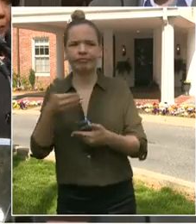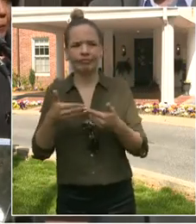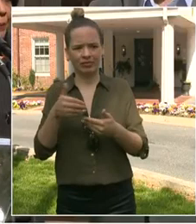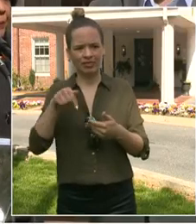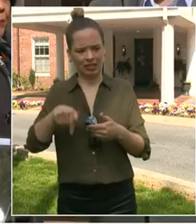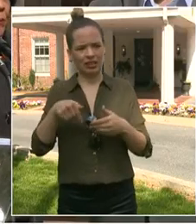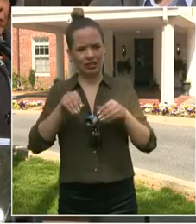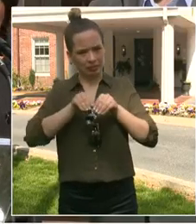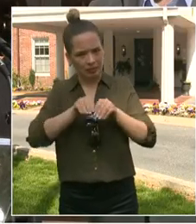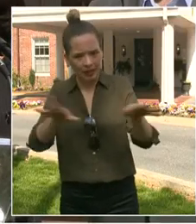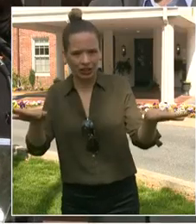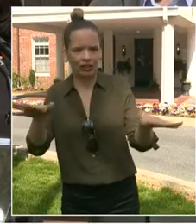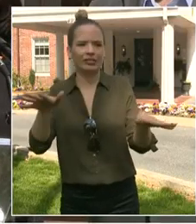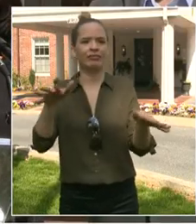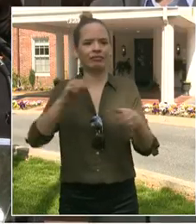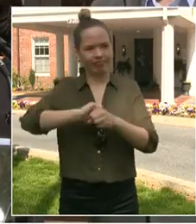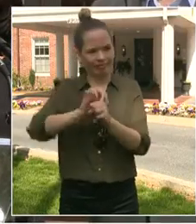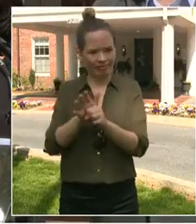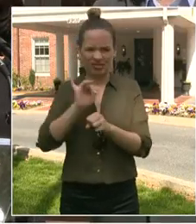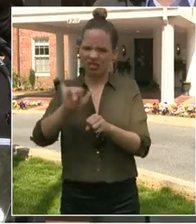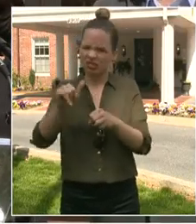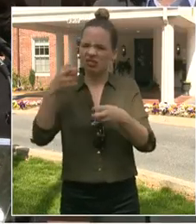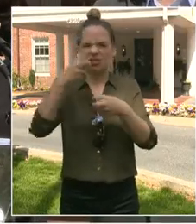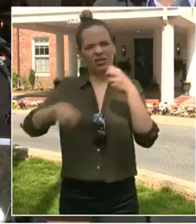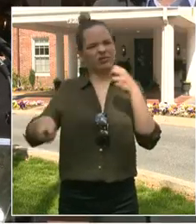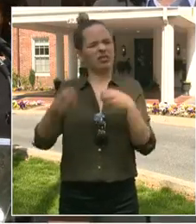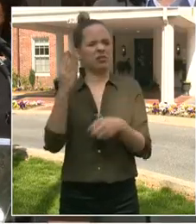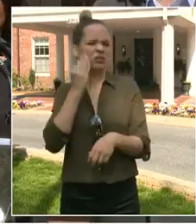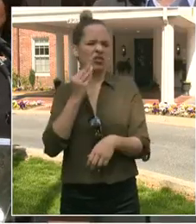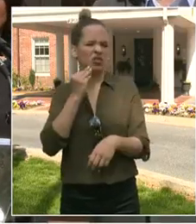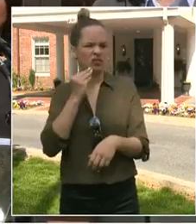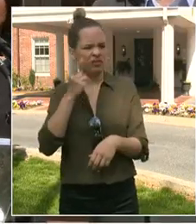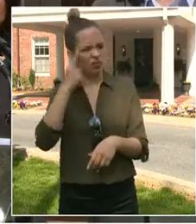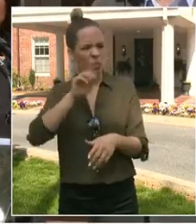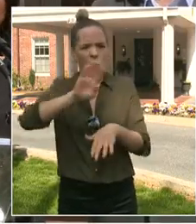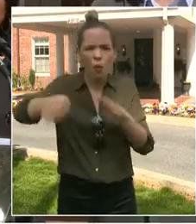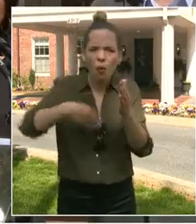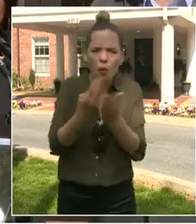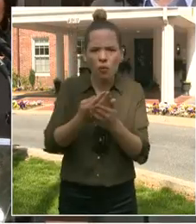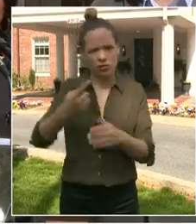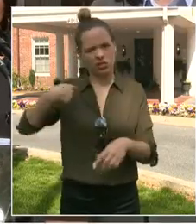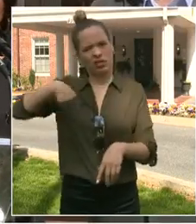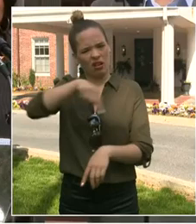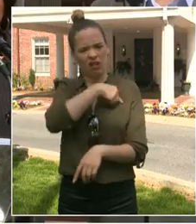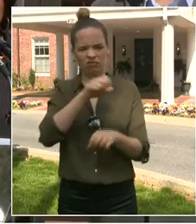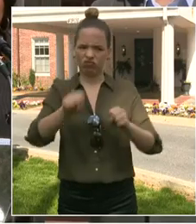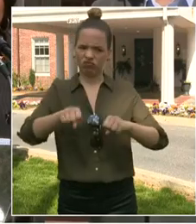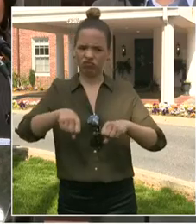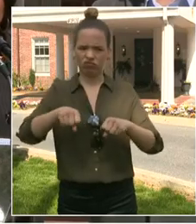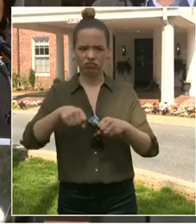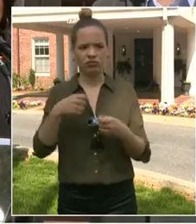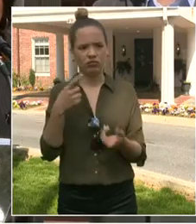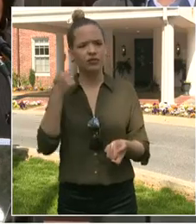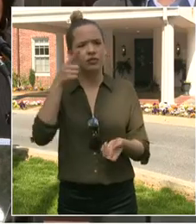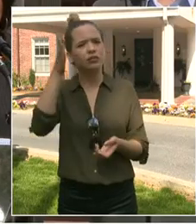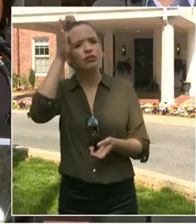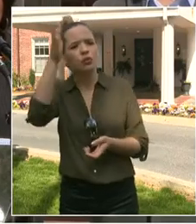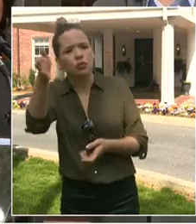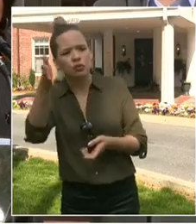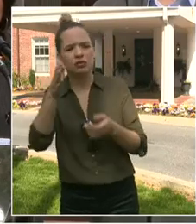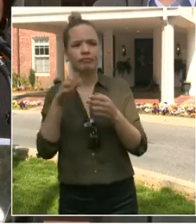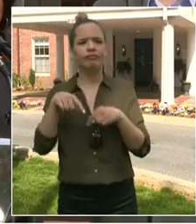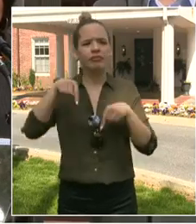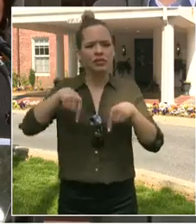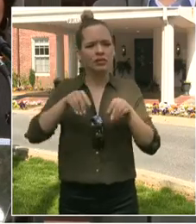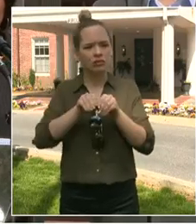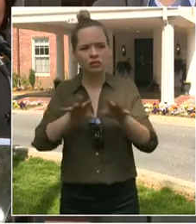for all. And we still really don't know what's ahead of us with regard to COVID. But I